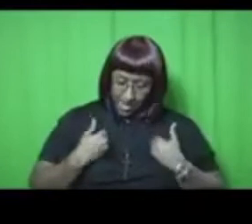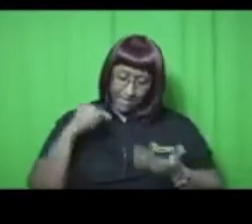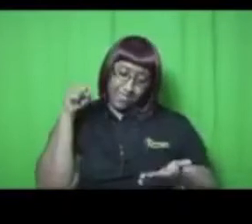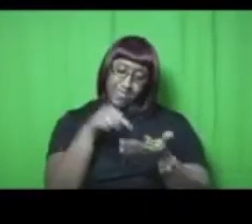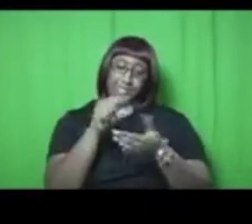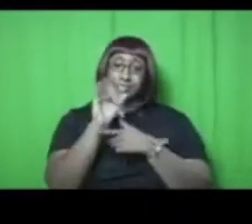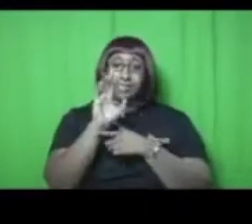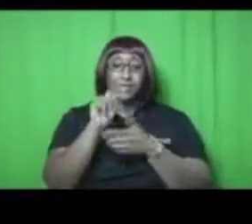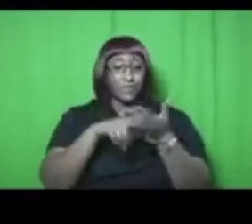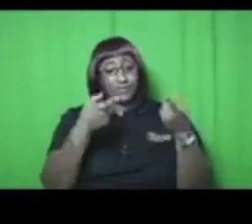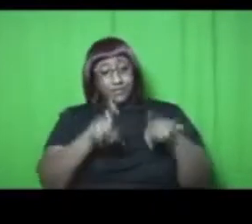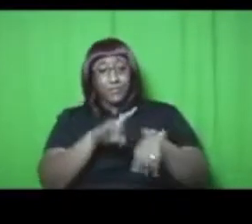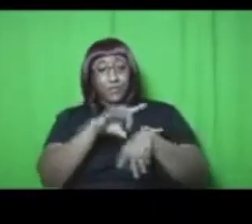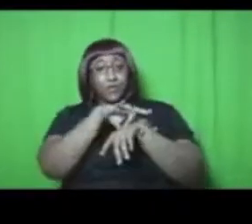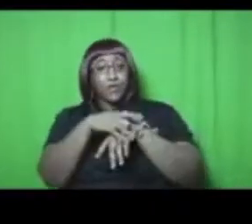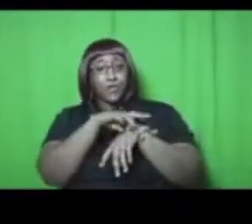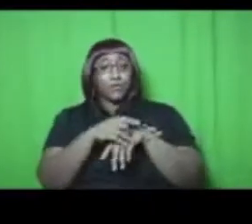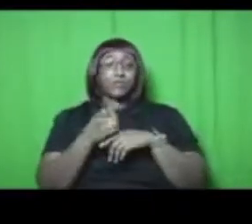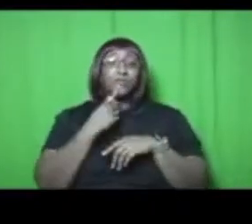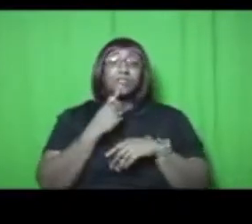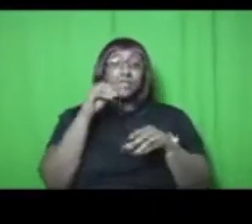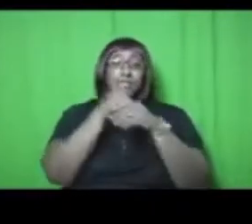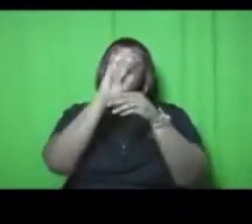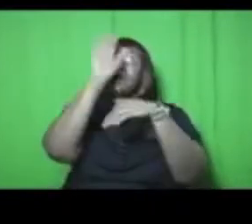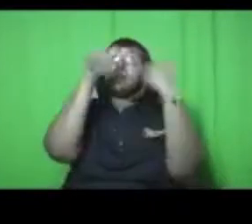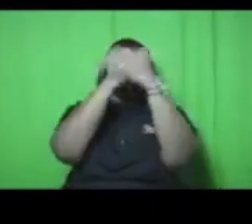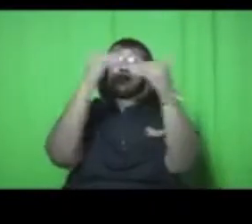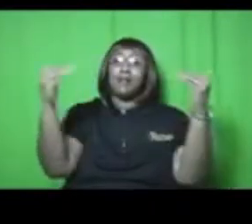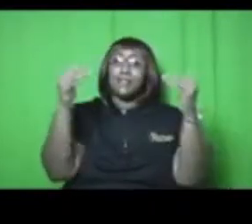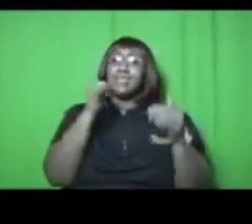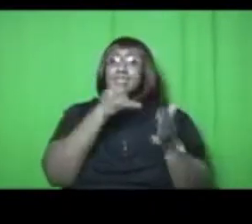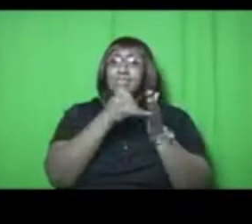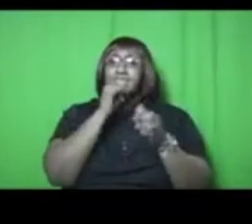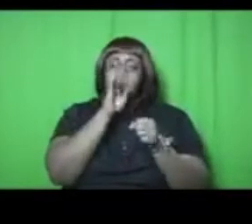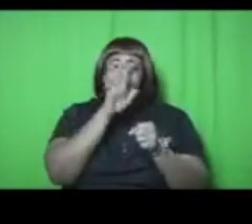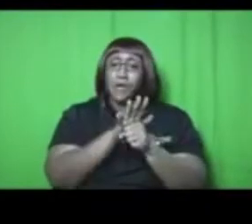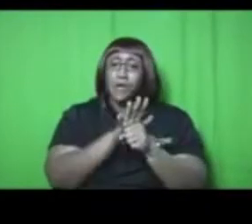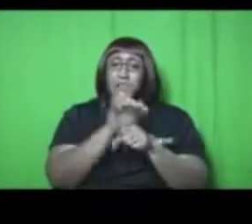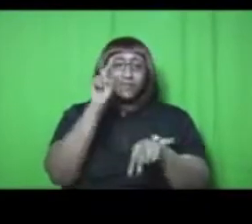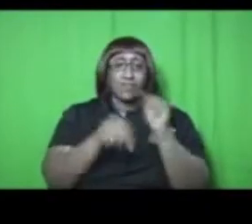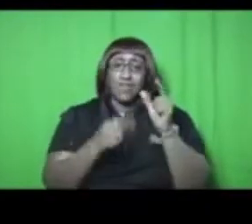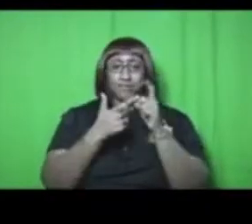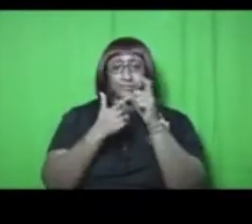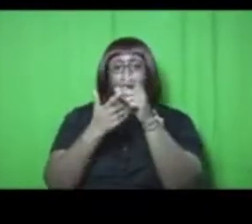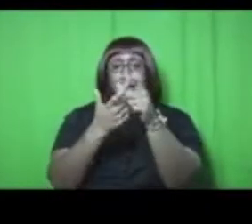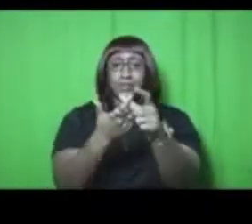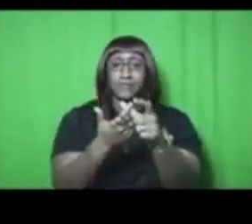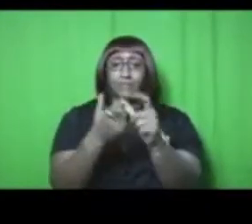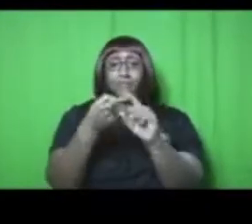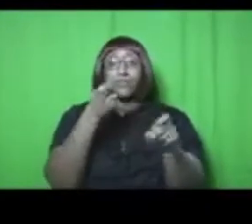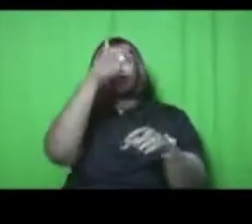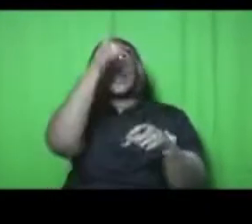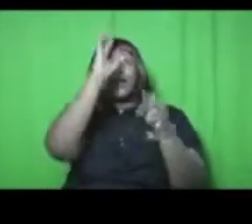And what's happening on earth is what I said in heaven. It is a covenant. You cannot run from what I